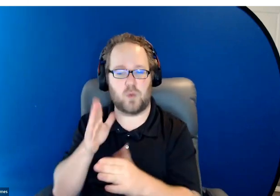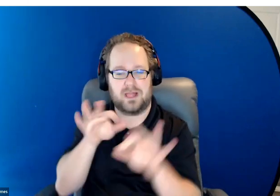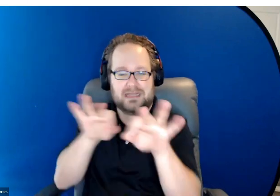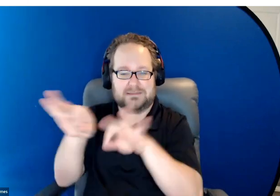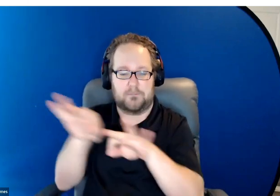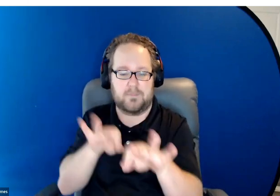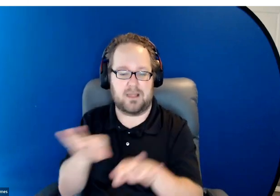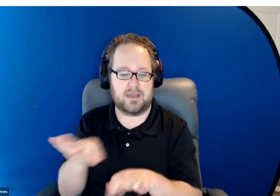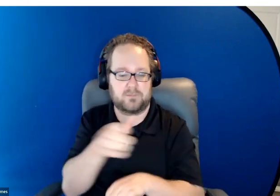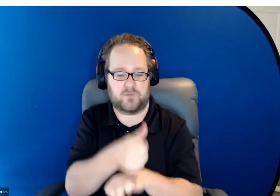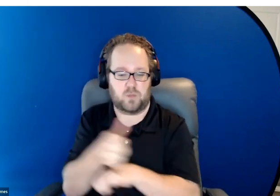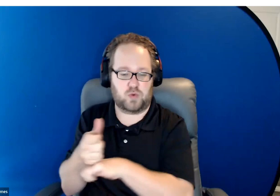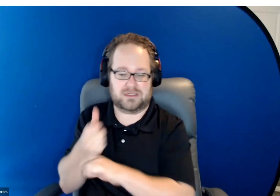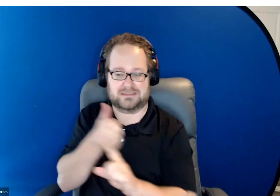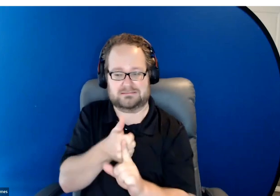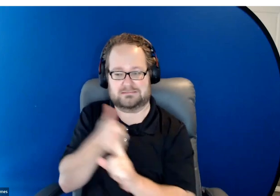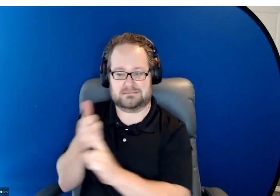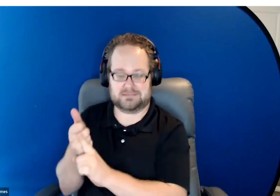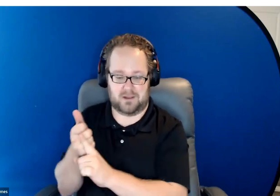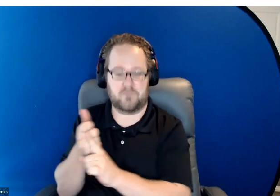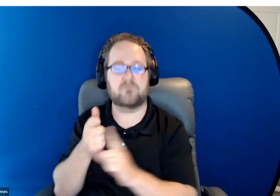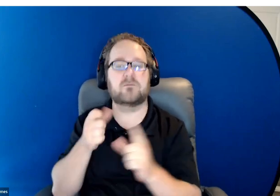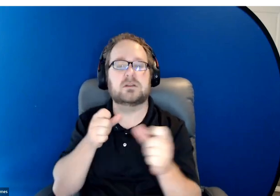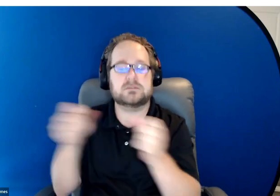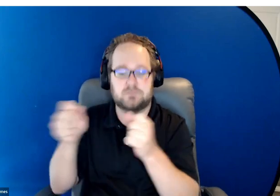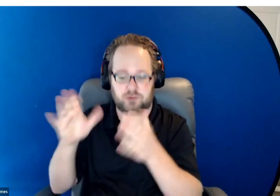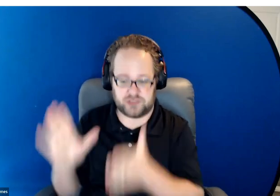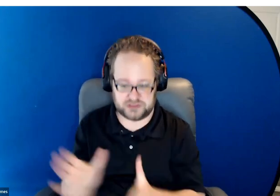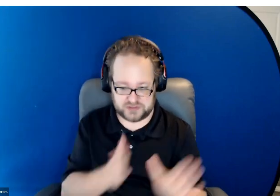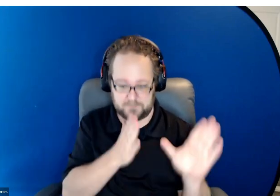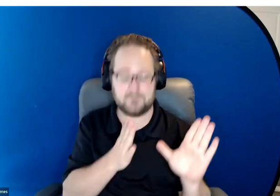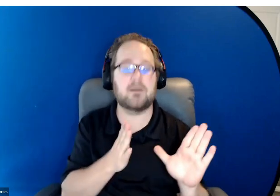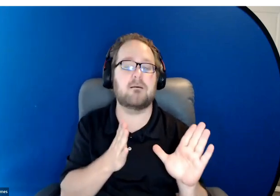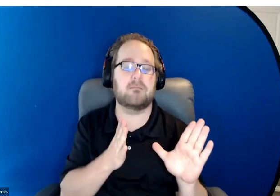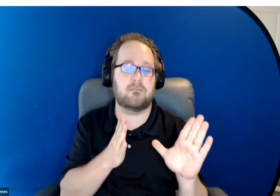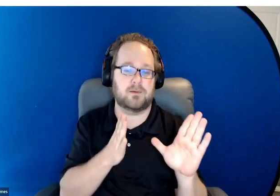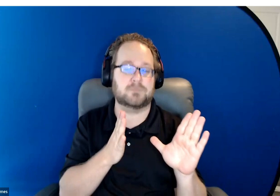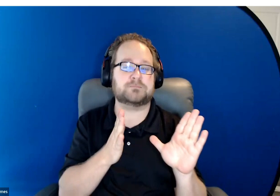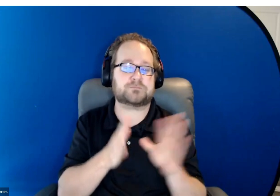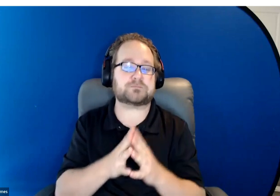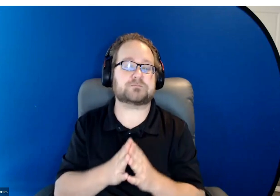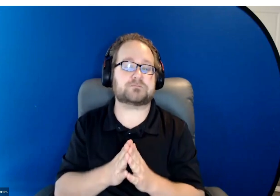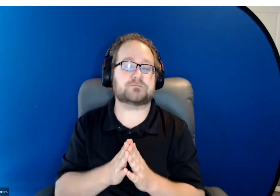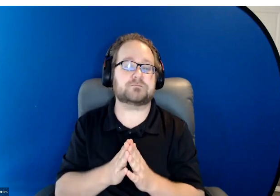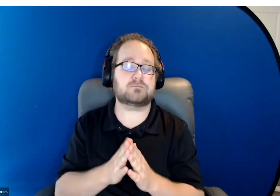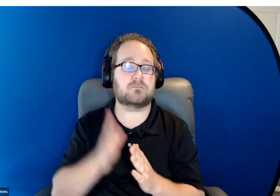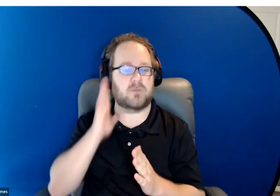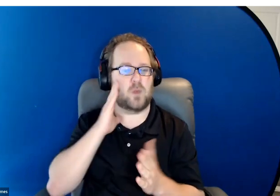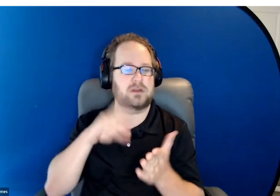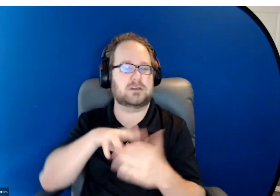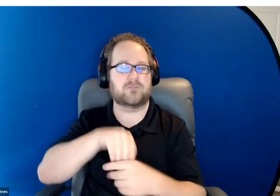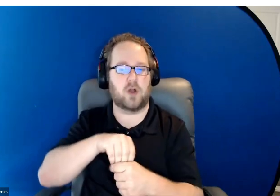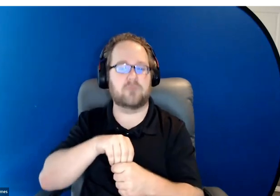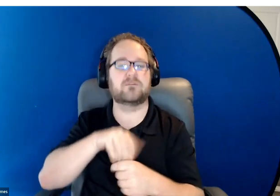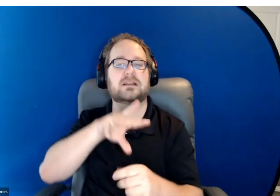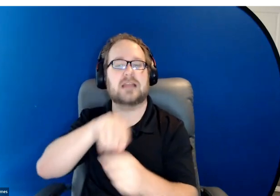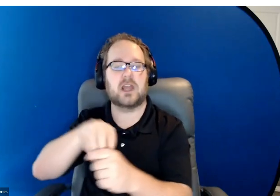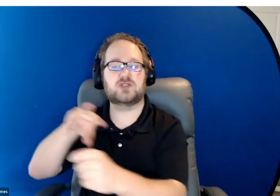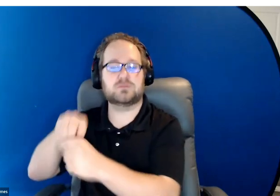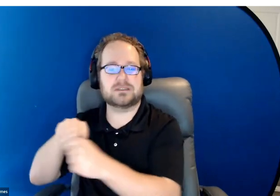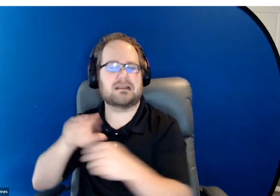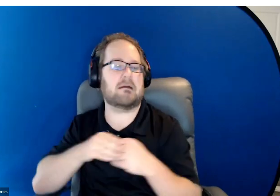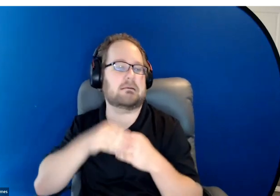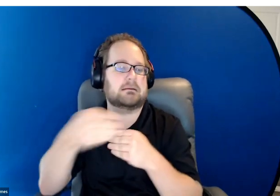a strategic framework for a national plan on aging. And then you'll hear from our team about engagement and next